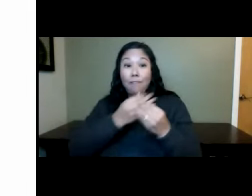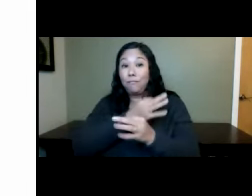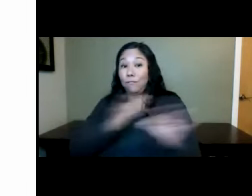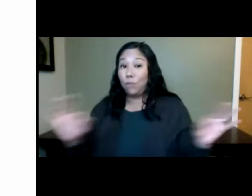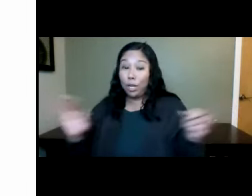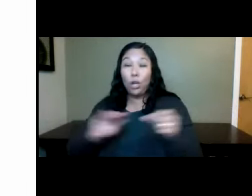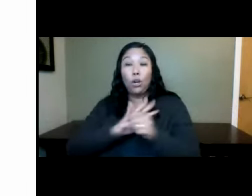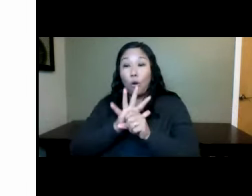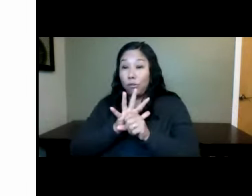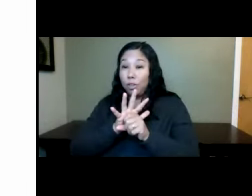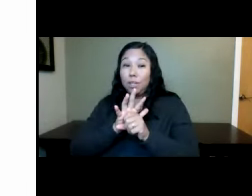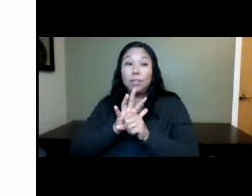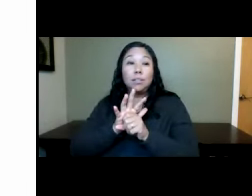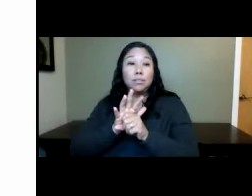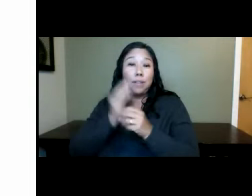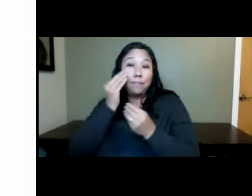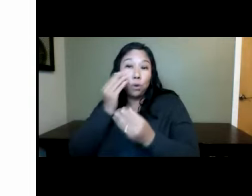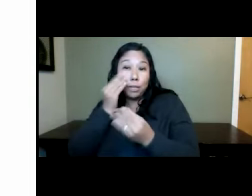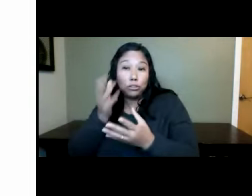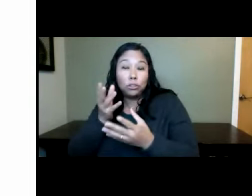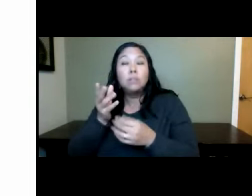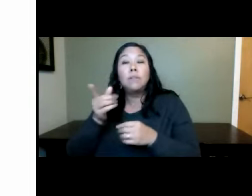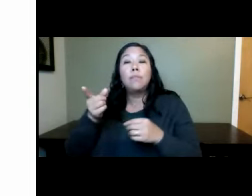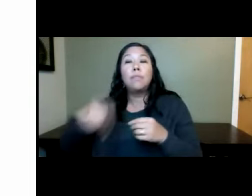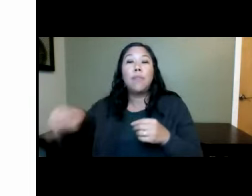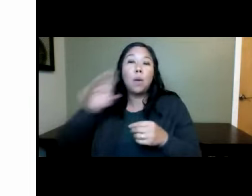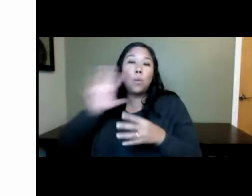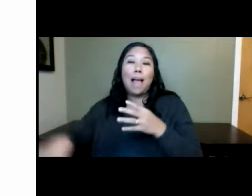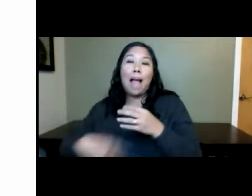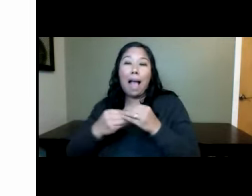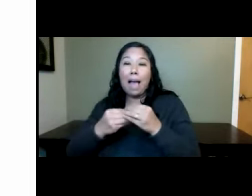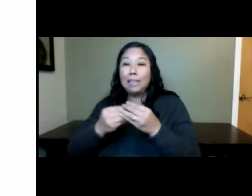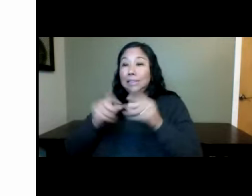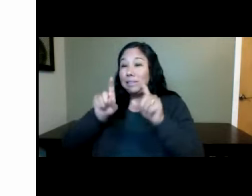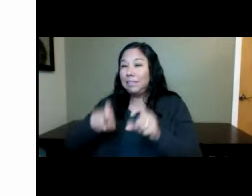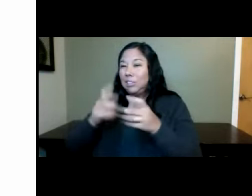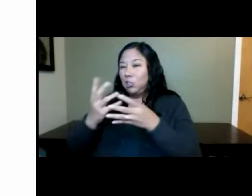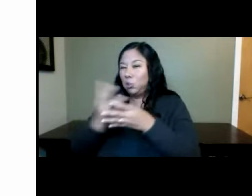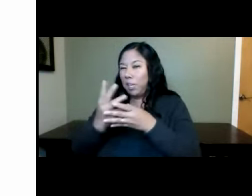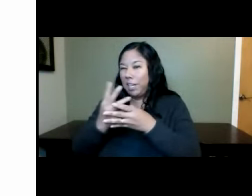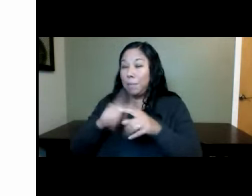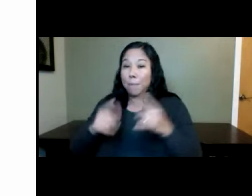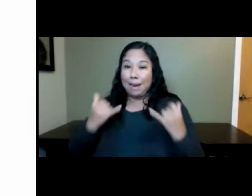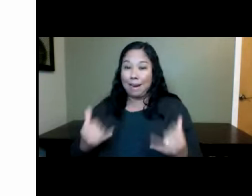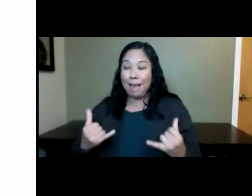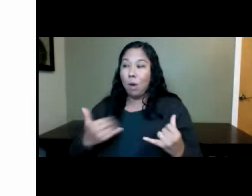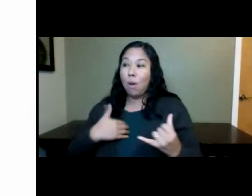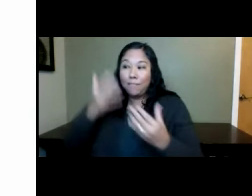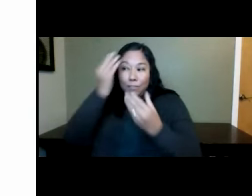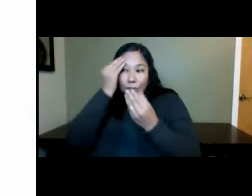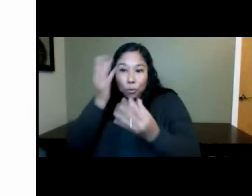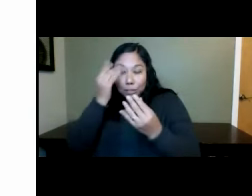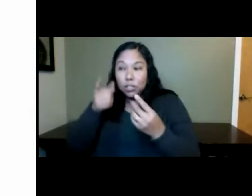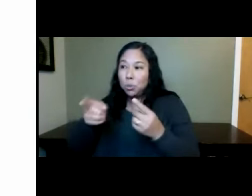there's a place to go. They're potentially going to add screening, but for now there's information that you can get from trusted individuals